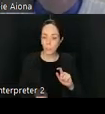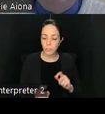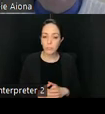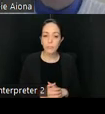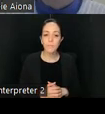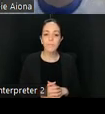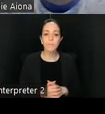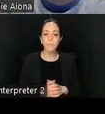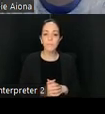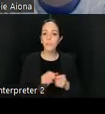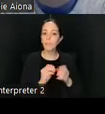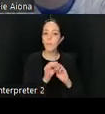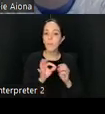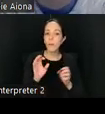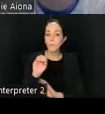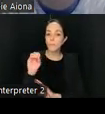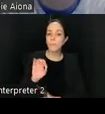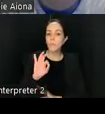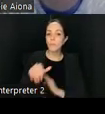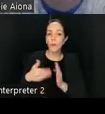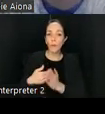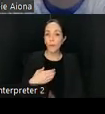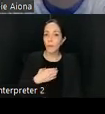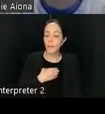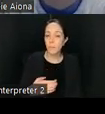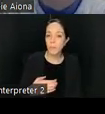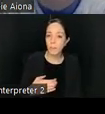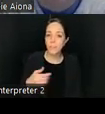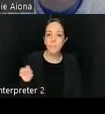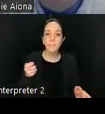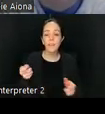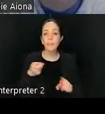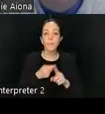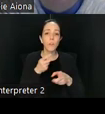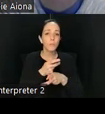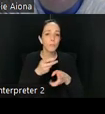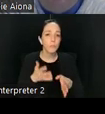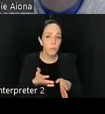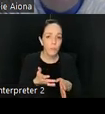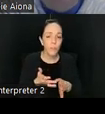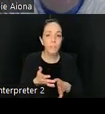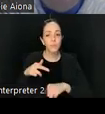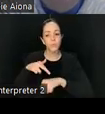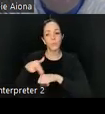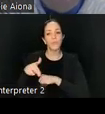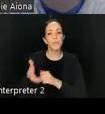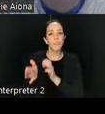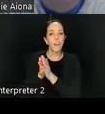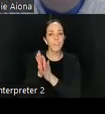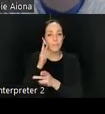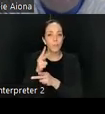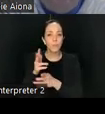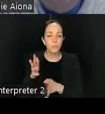number and percentage of all complaints handled directly by frontline supervisors, referred for supervisor action, management